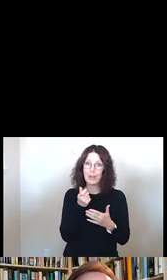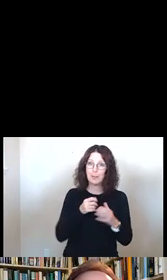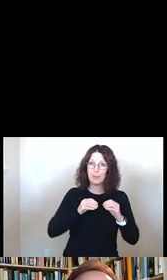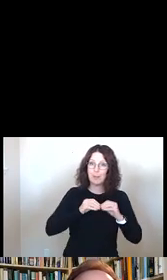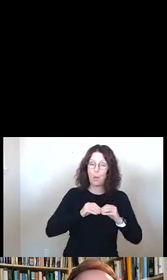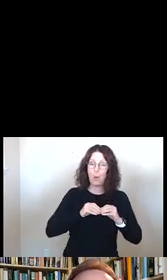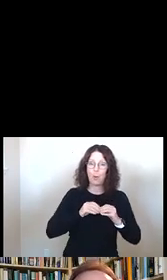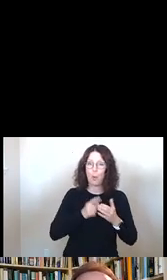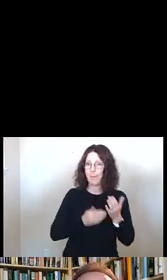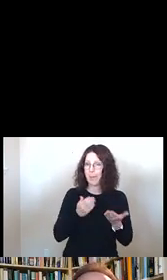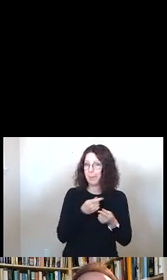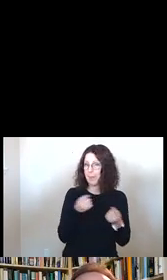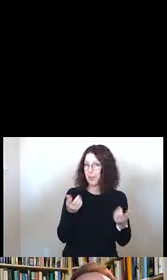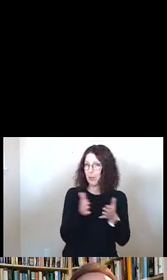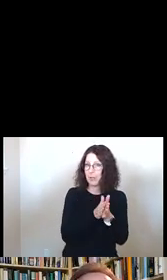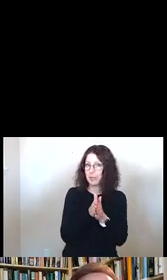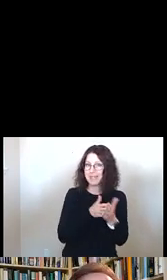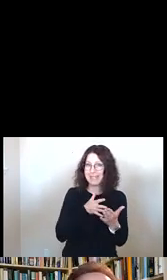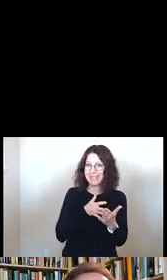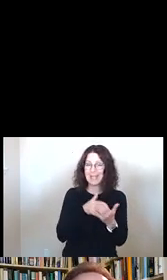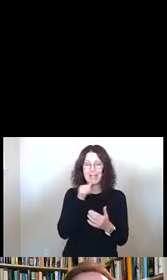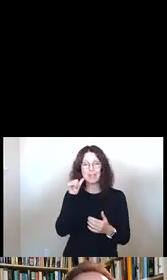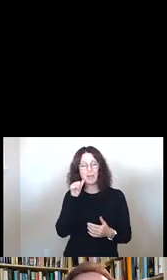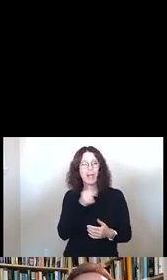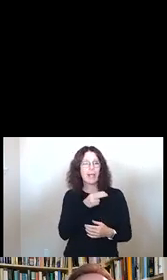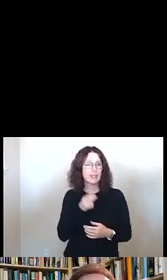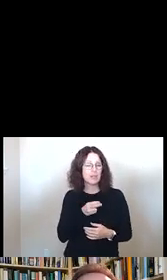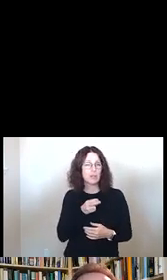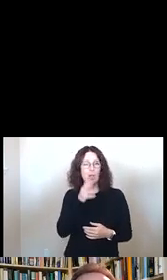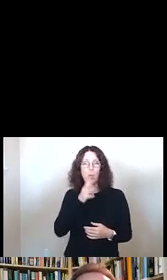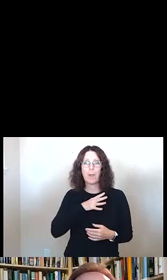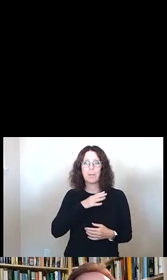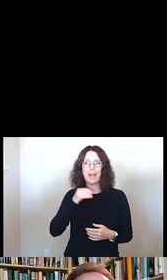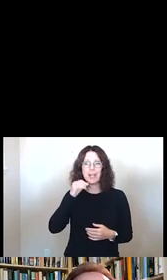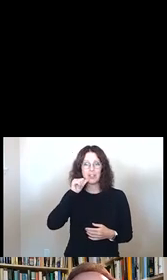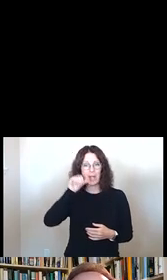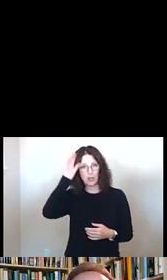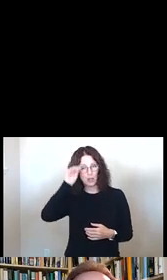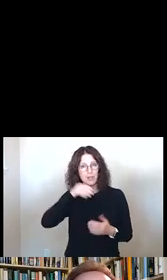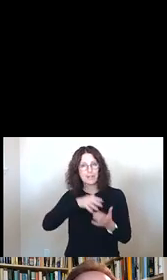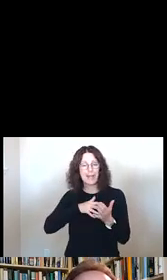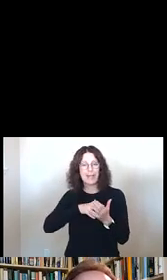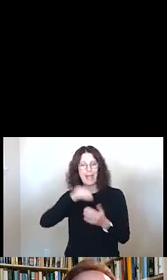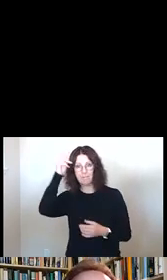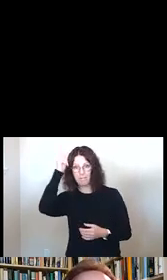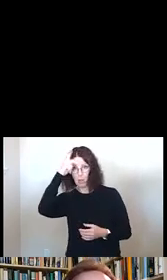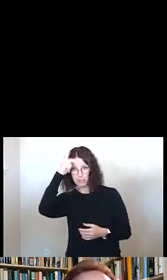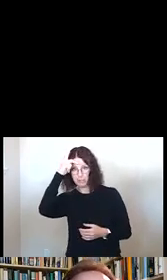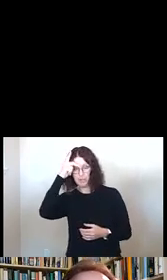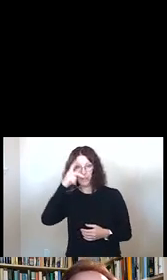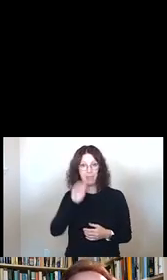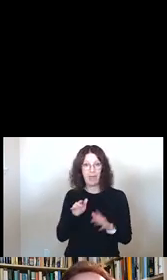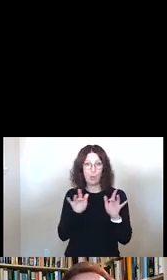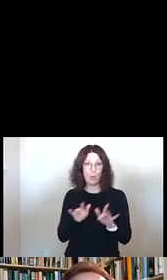other areas of study: history, women's and gender studies, and philosophy. And the recording for that session will be up on our